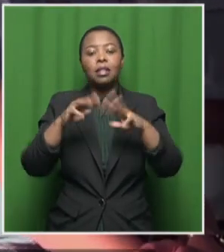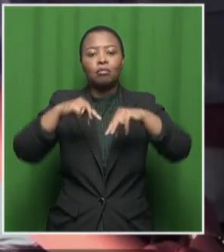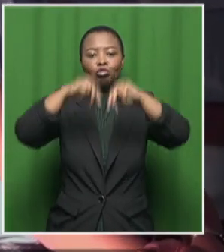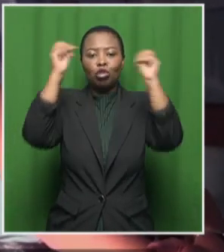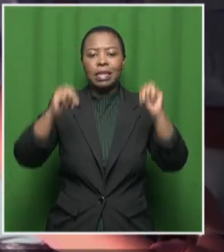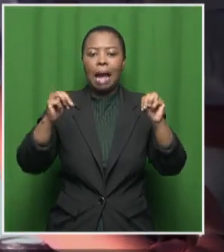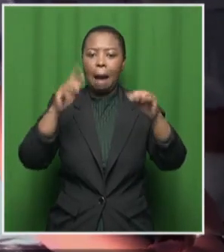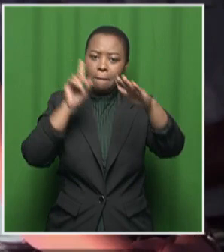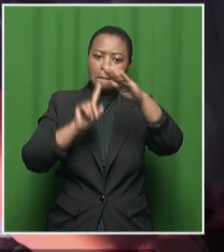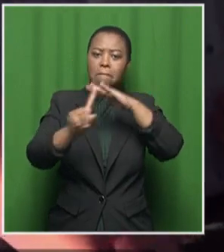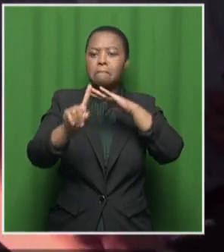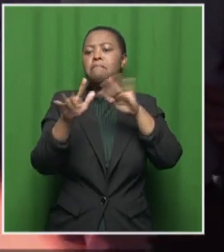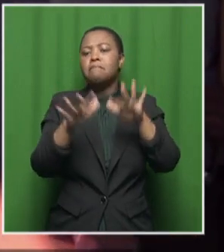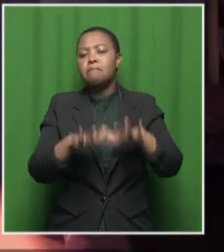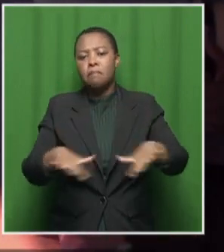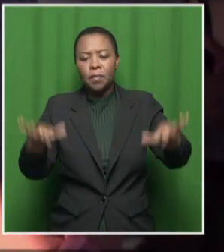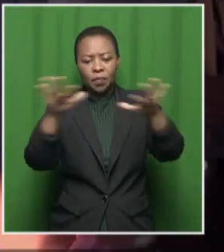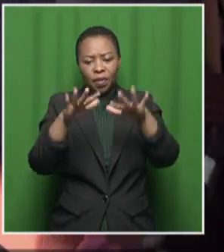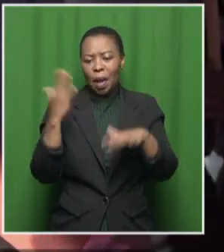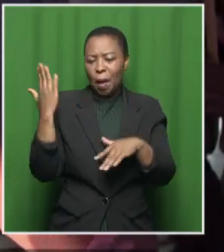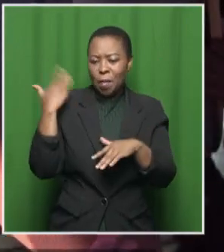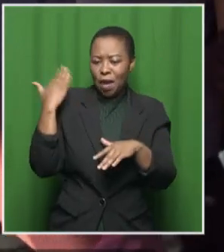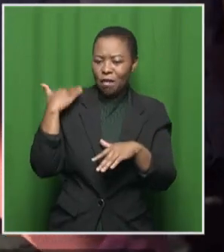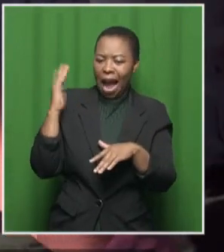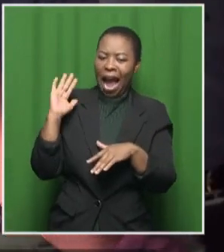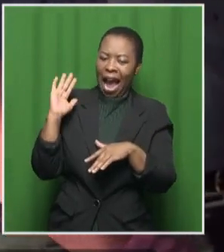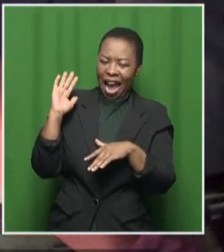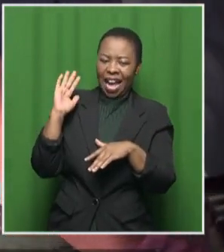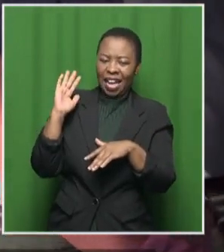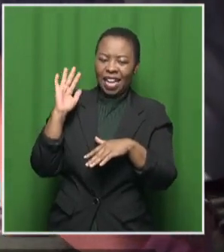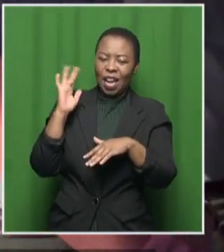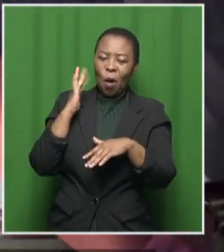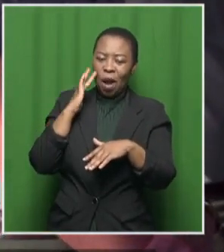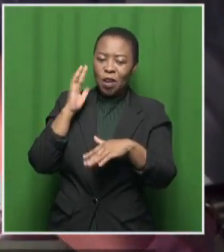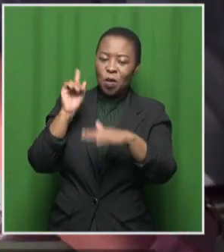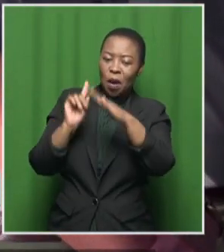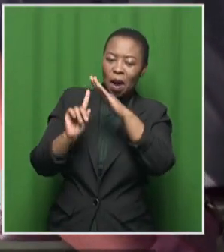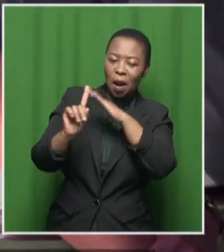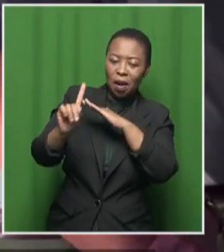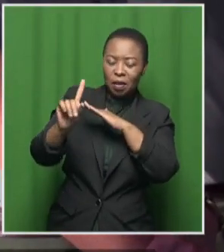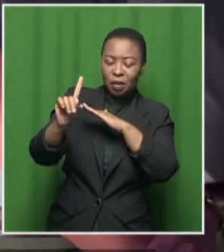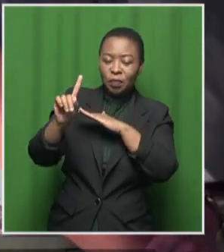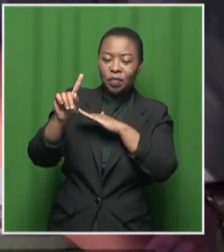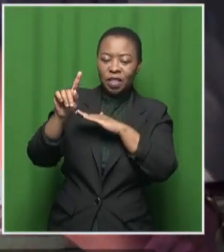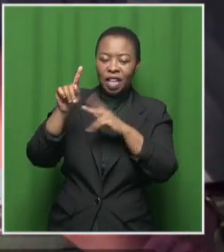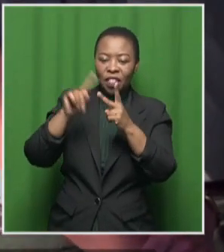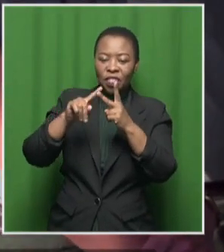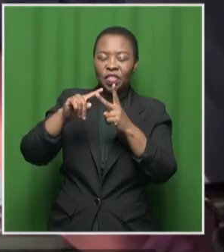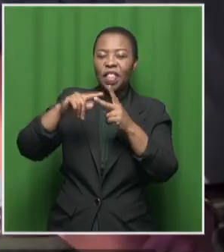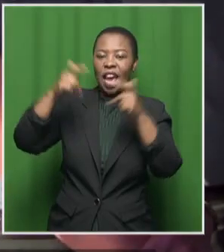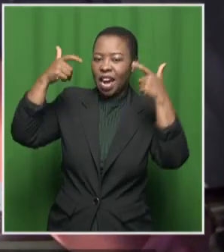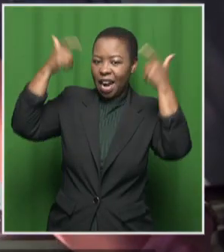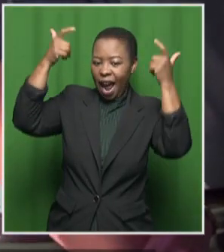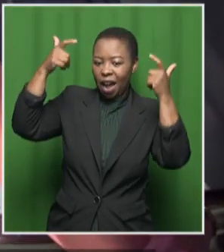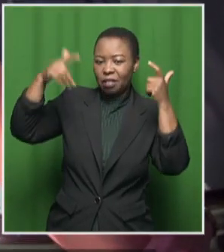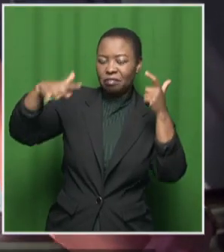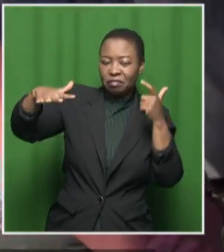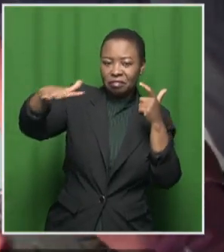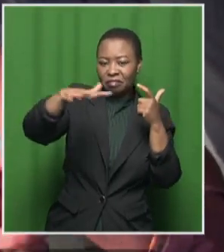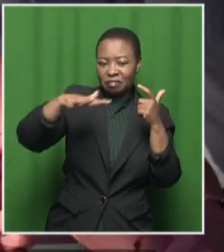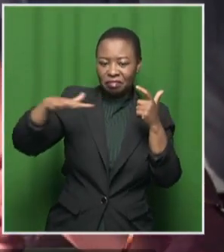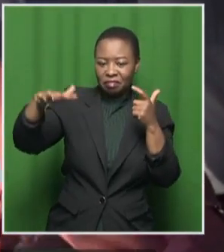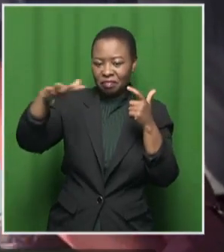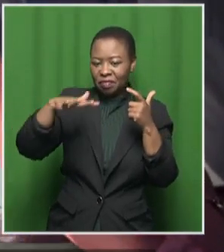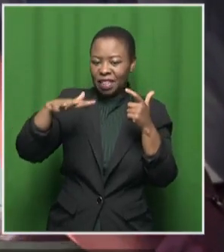to be you got on the ferry, and then if you wanted to go to the monument and up to the ground, you just got online. And